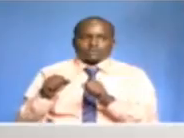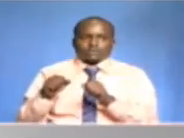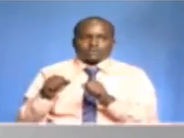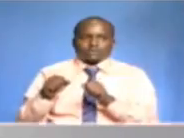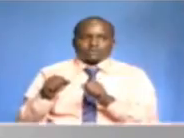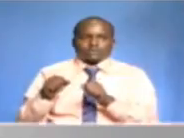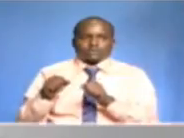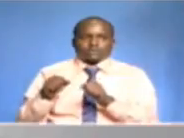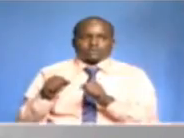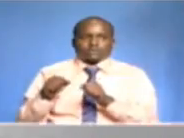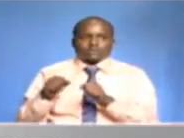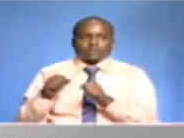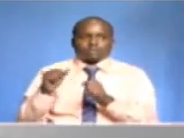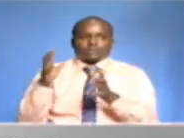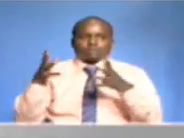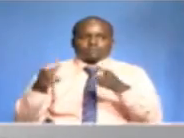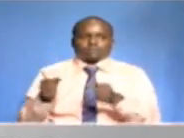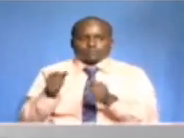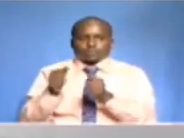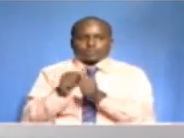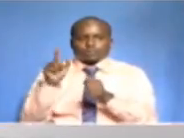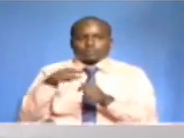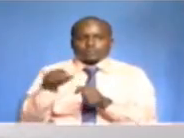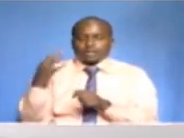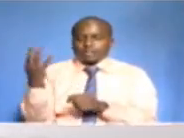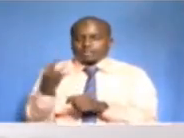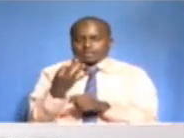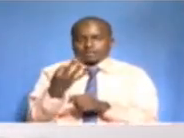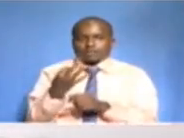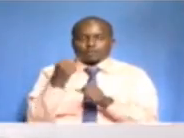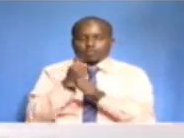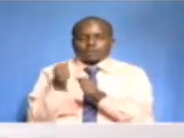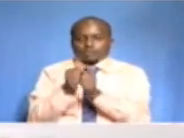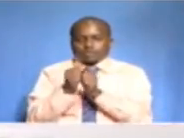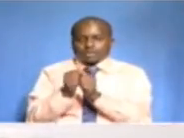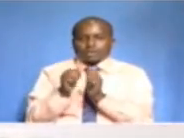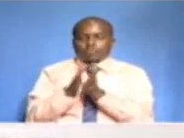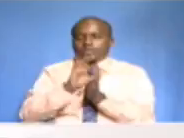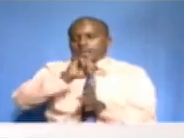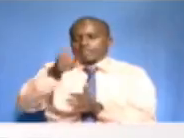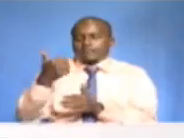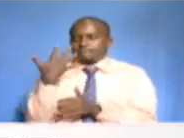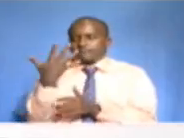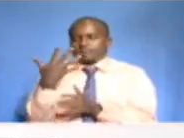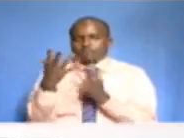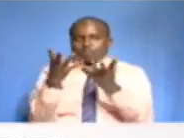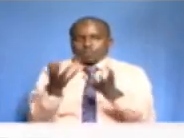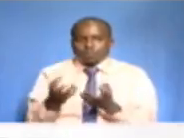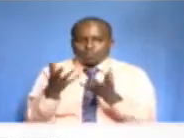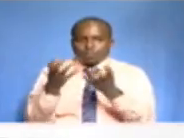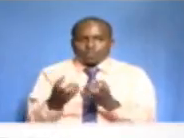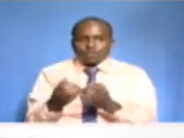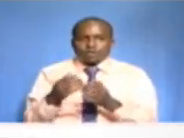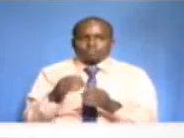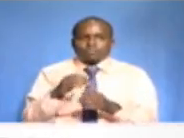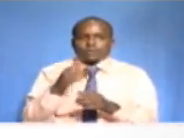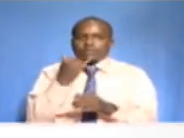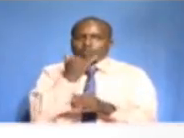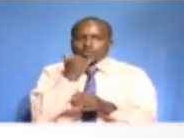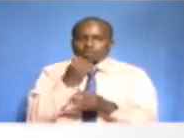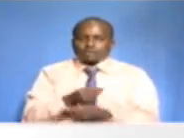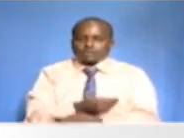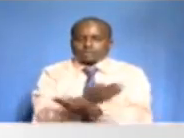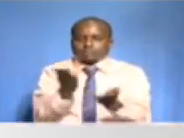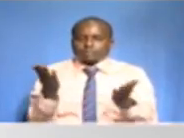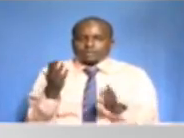Khan have been charged with the offence. The three were accused of conspiring with five others to defraud the bank by irregularly disbursing the